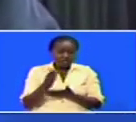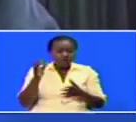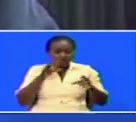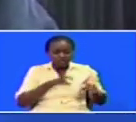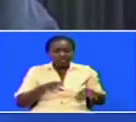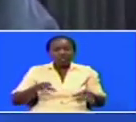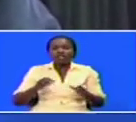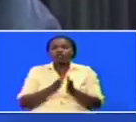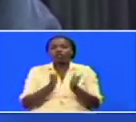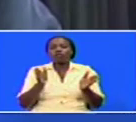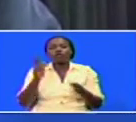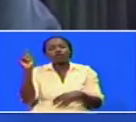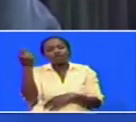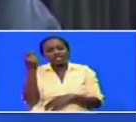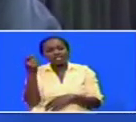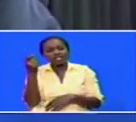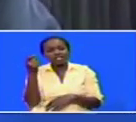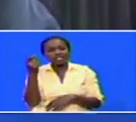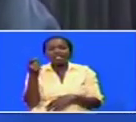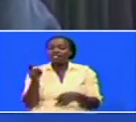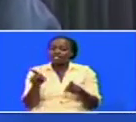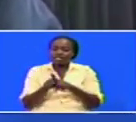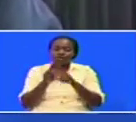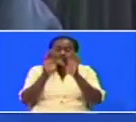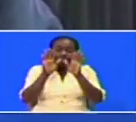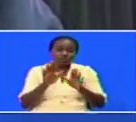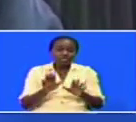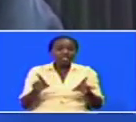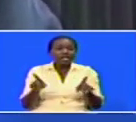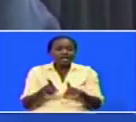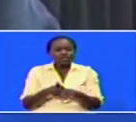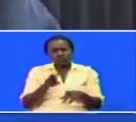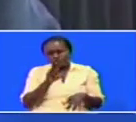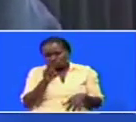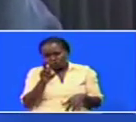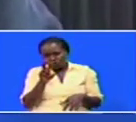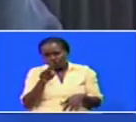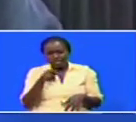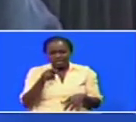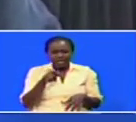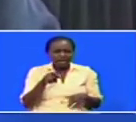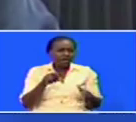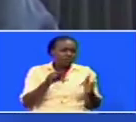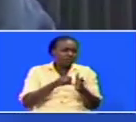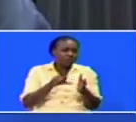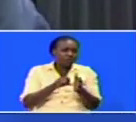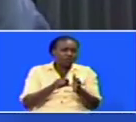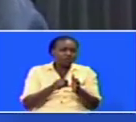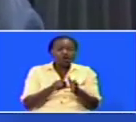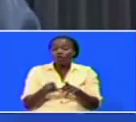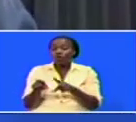public of Kenya is equally important. So even as we look into their grievances, we need